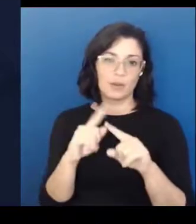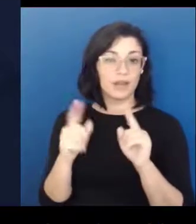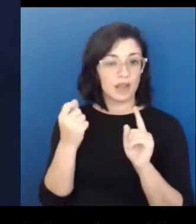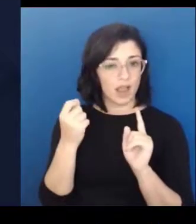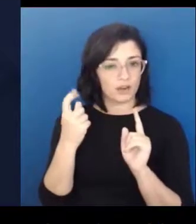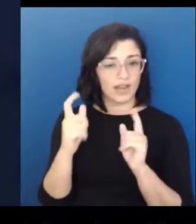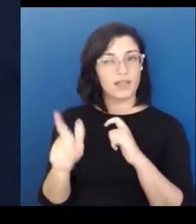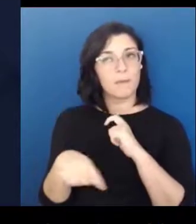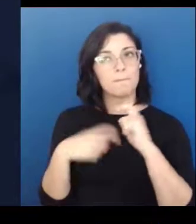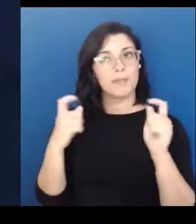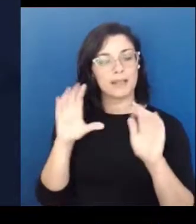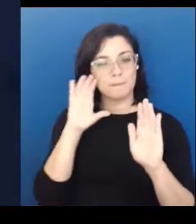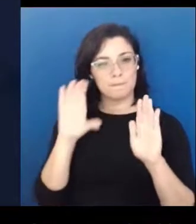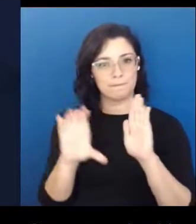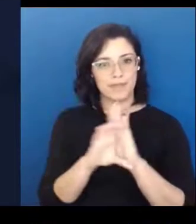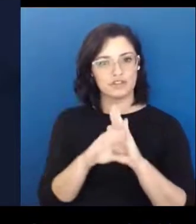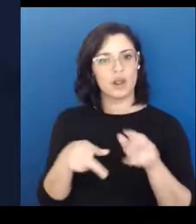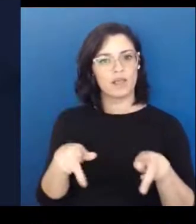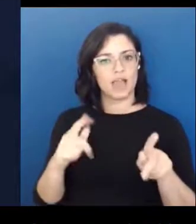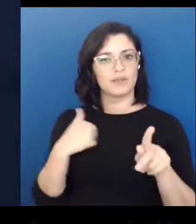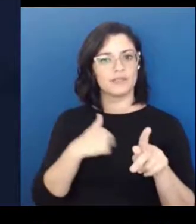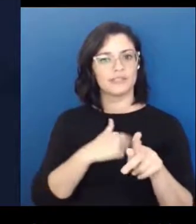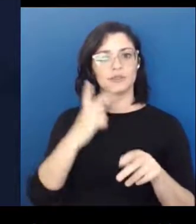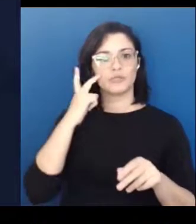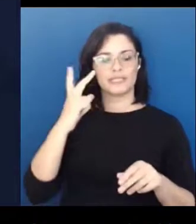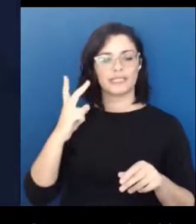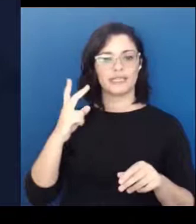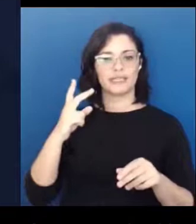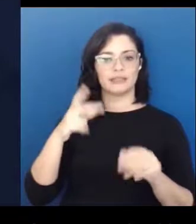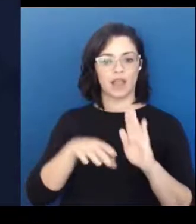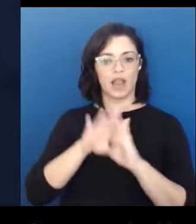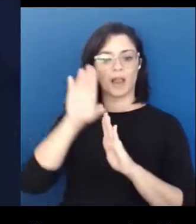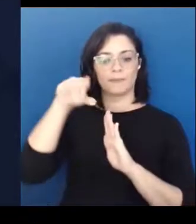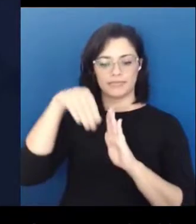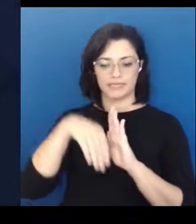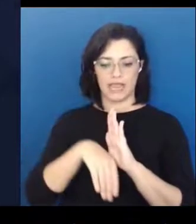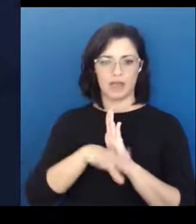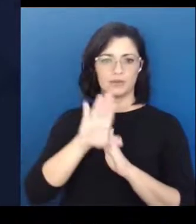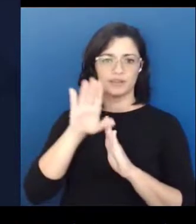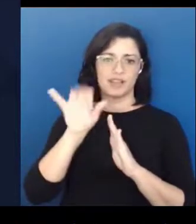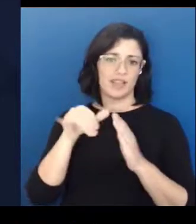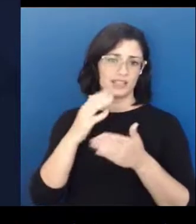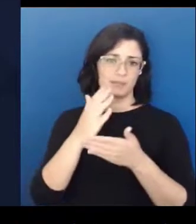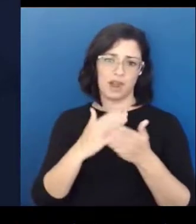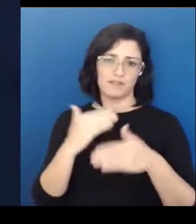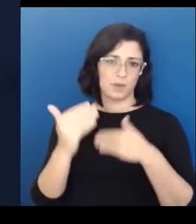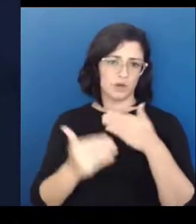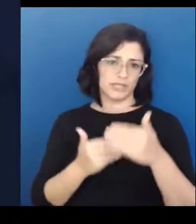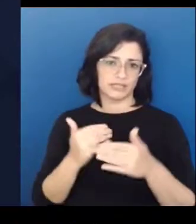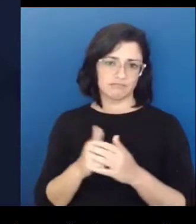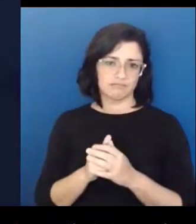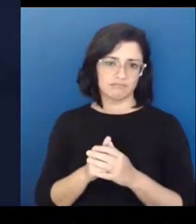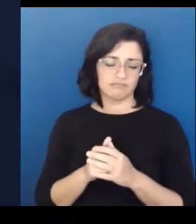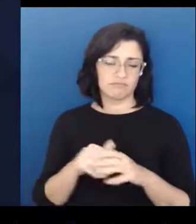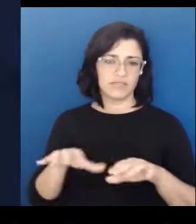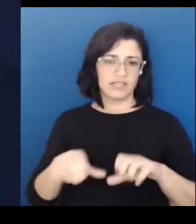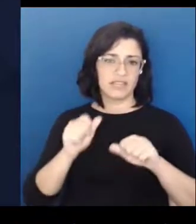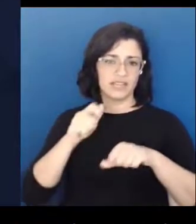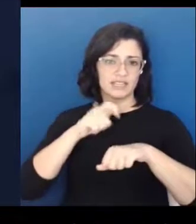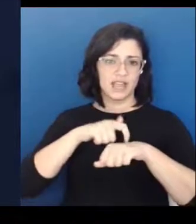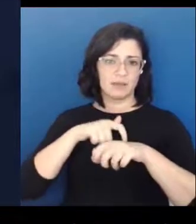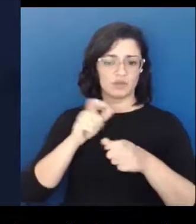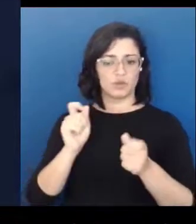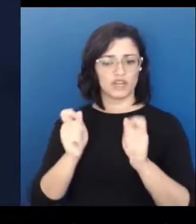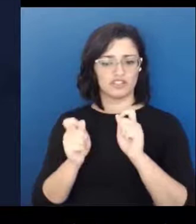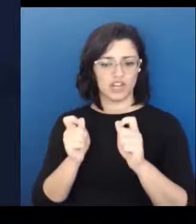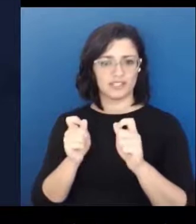that ups and downs are part of the process. It takes time to adjust to devices. And if they don't work right away,